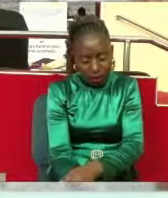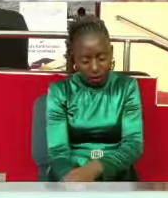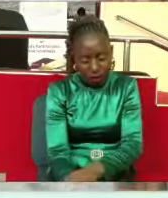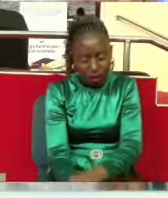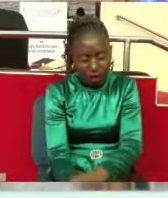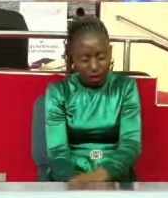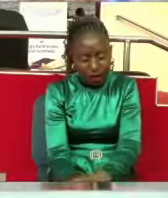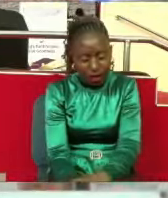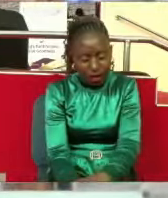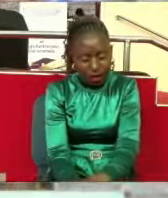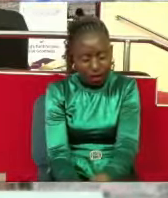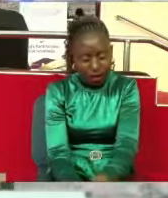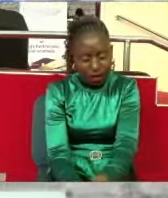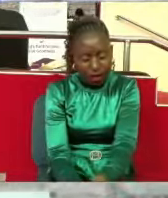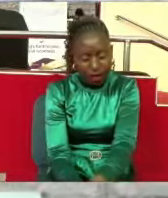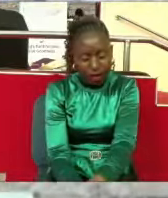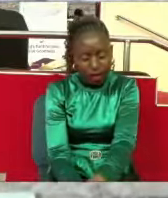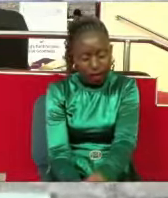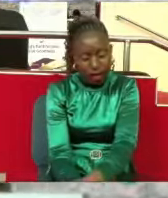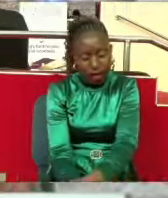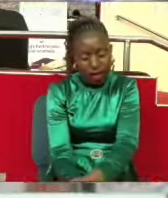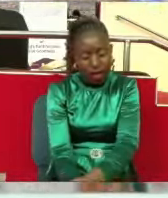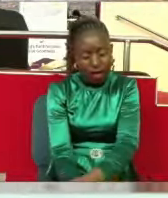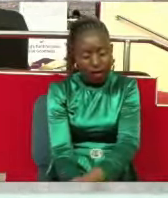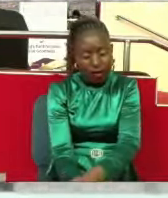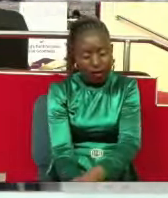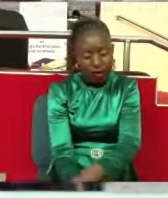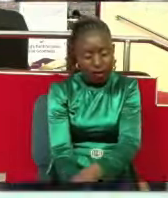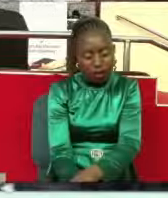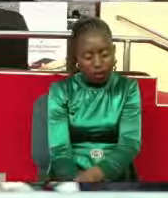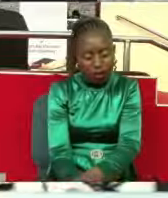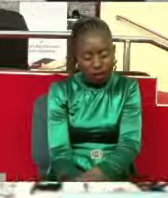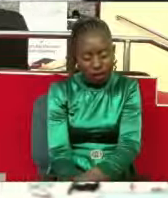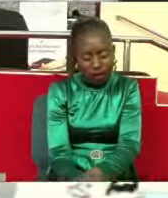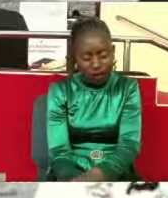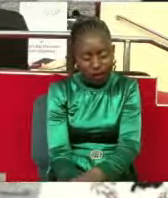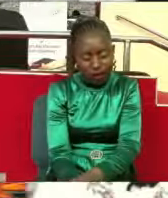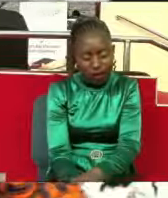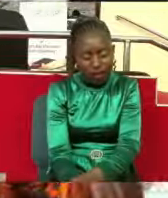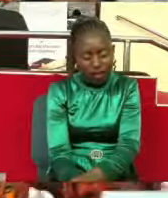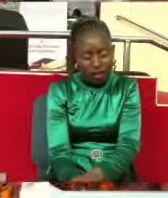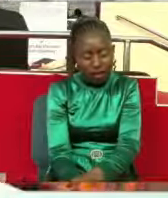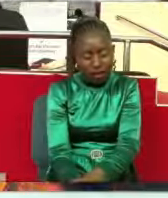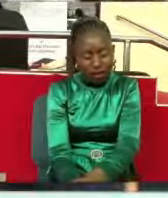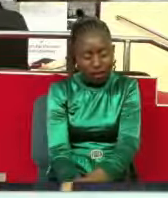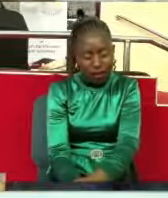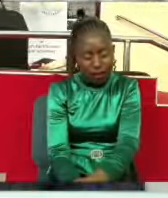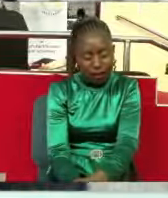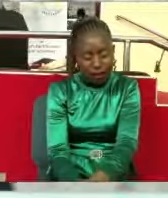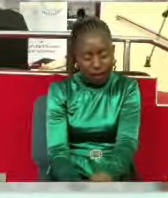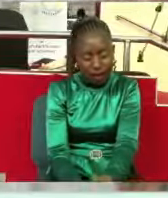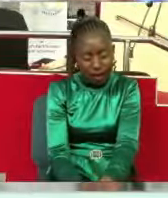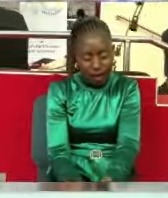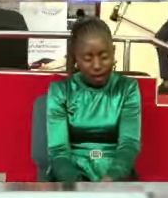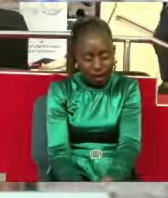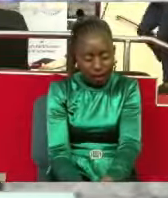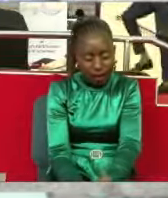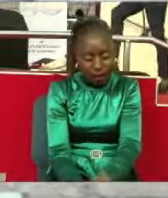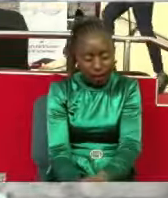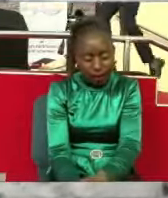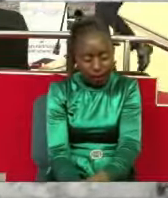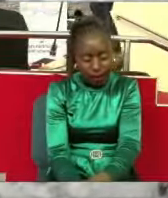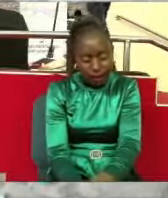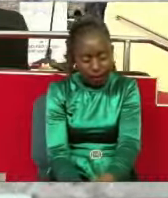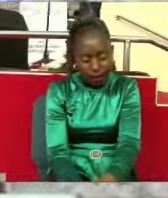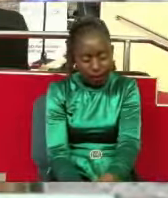that you receive all the praises. It might not be okay, but Lord, we decree and declare you receive